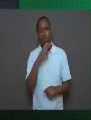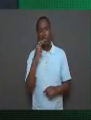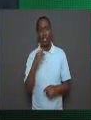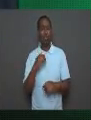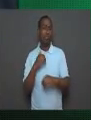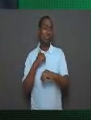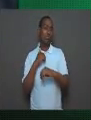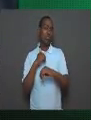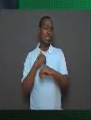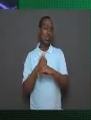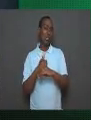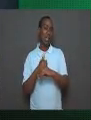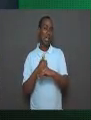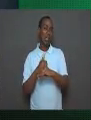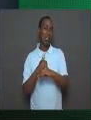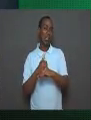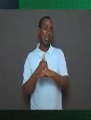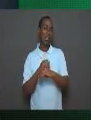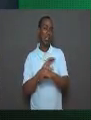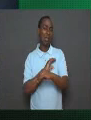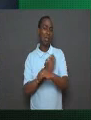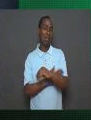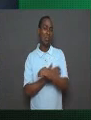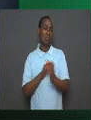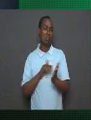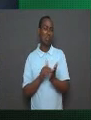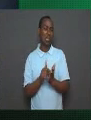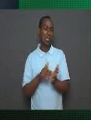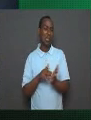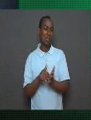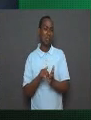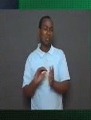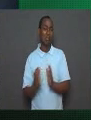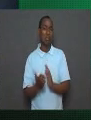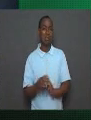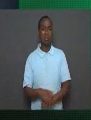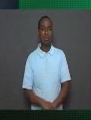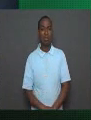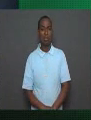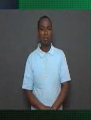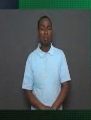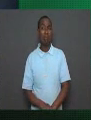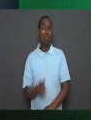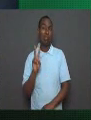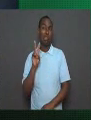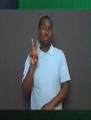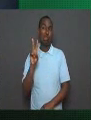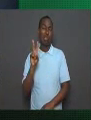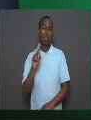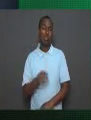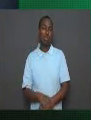immune system is powerless to fight against them. As you can see in the